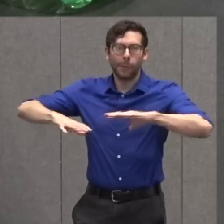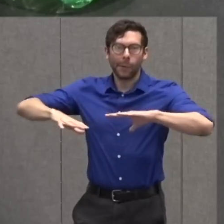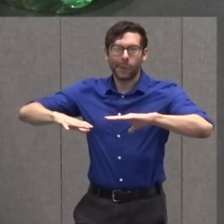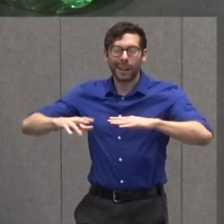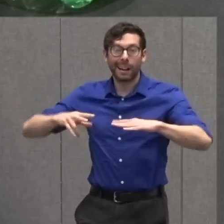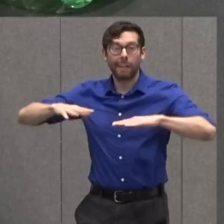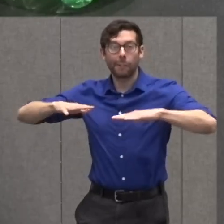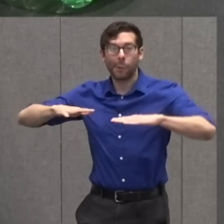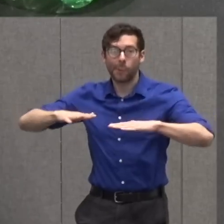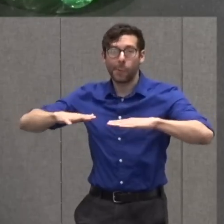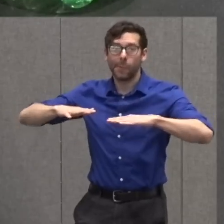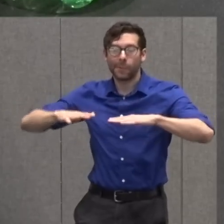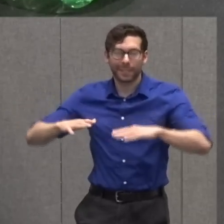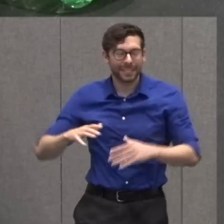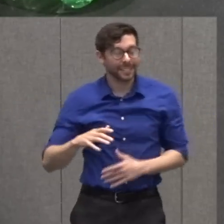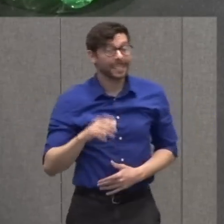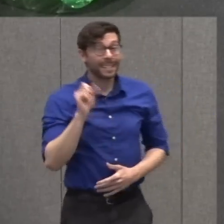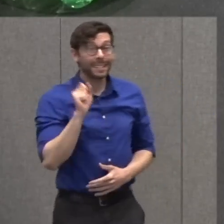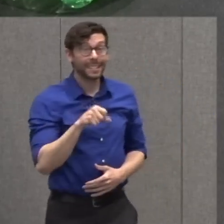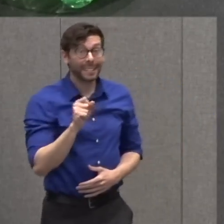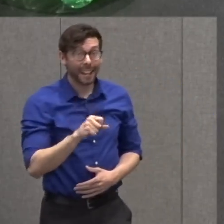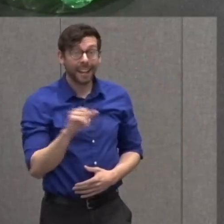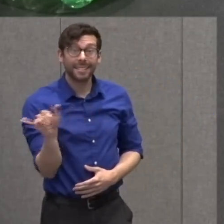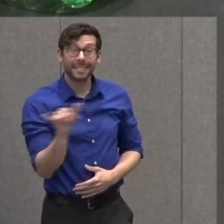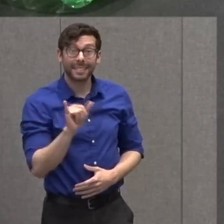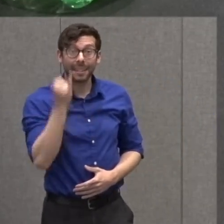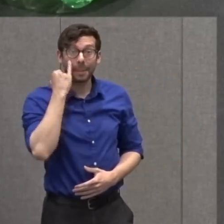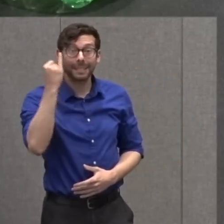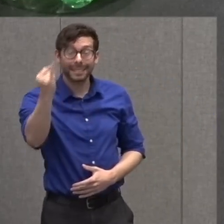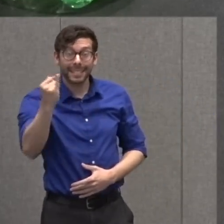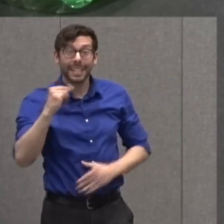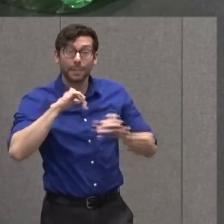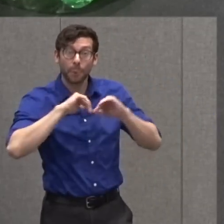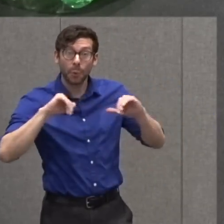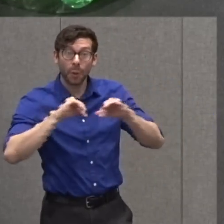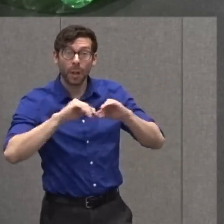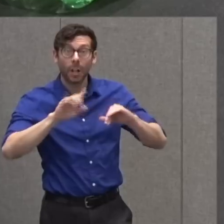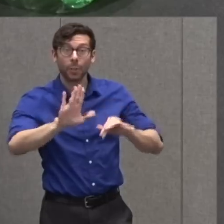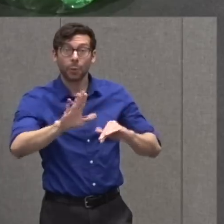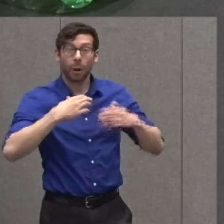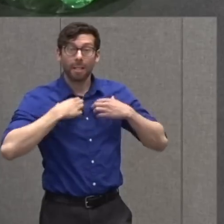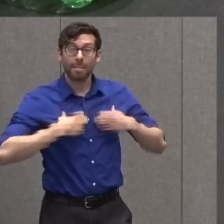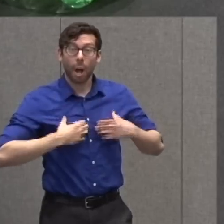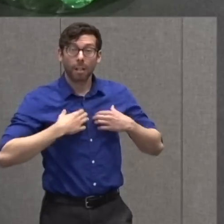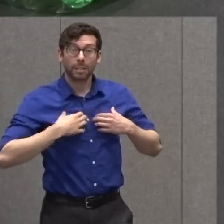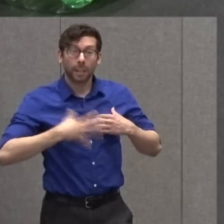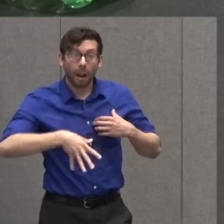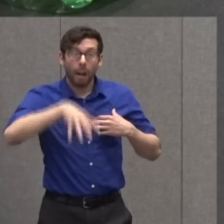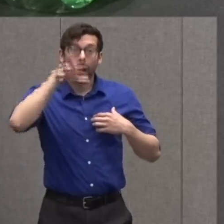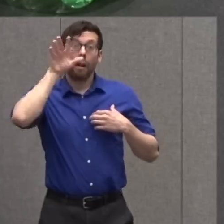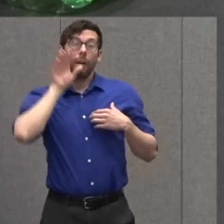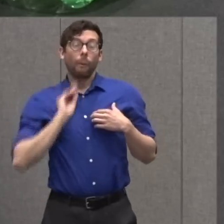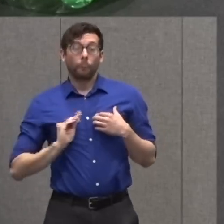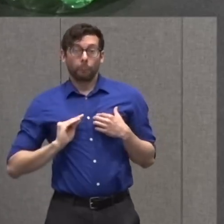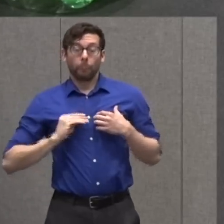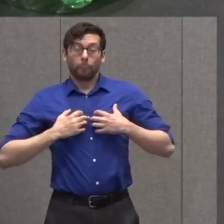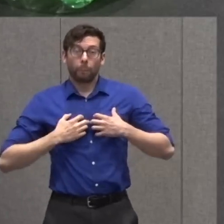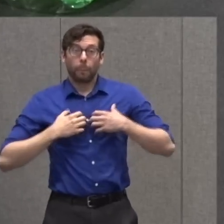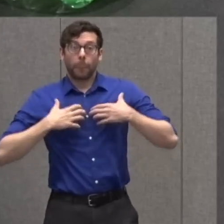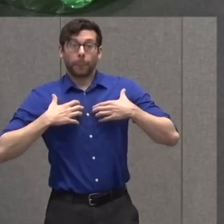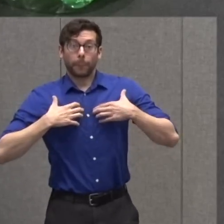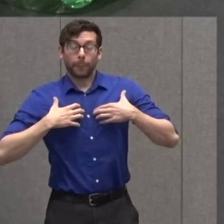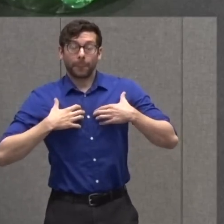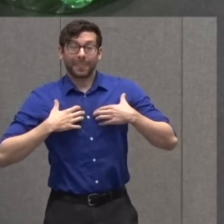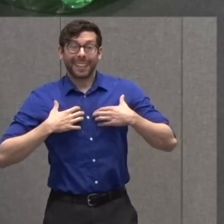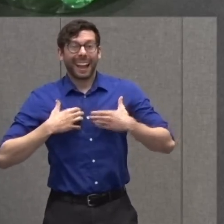swimming pool, you fill your lungs with air, and it helps you with Nice. buoyancy. Well, that's what the gas is doing to the raisins. The